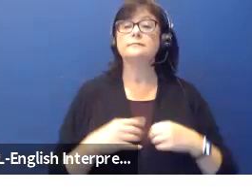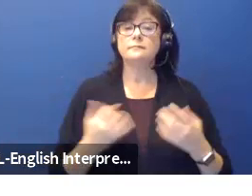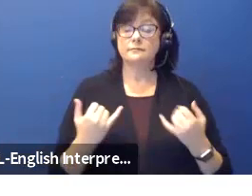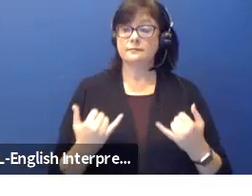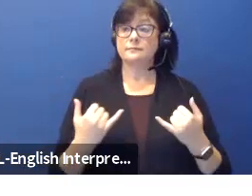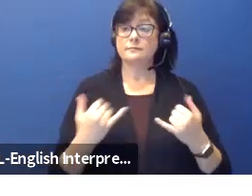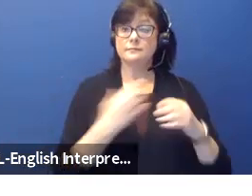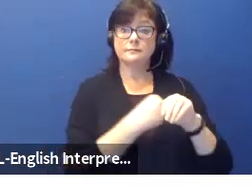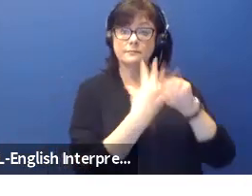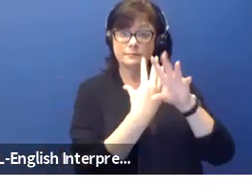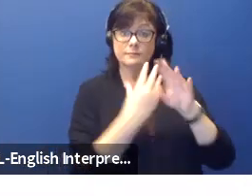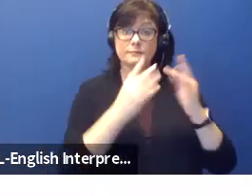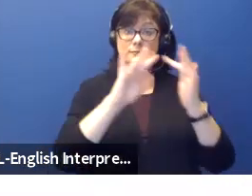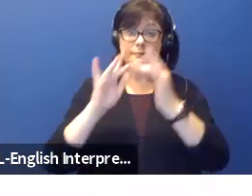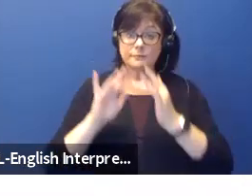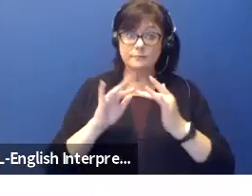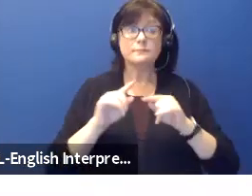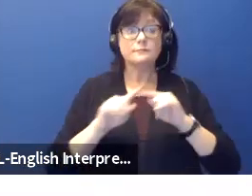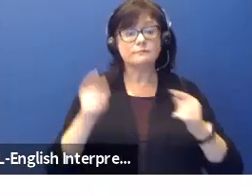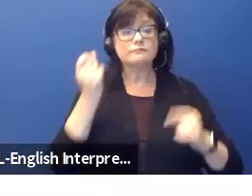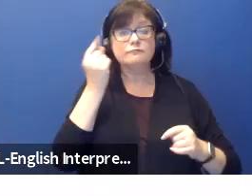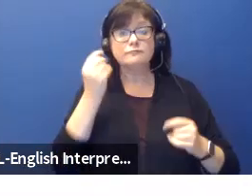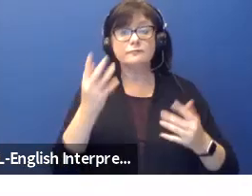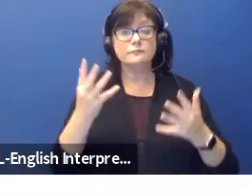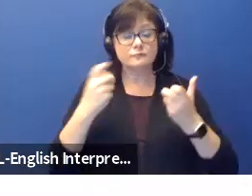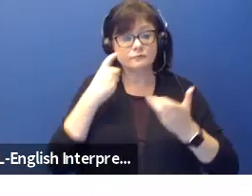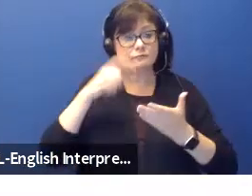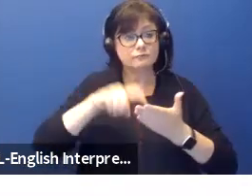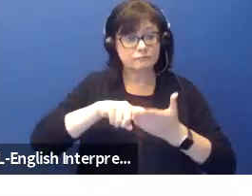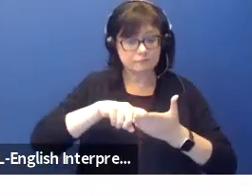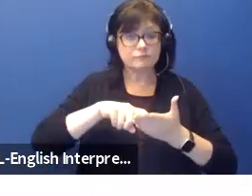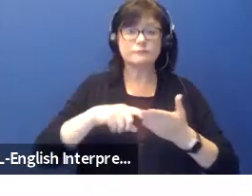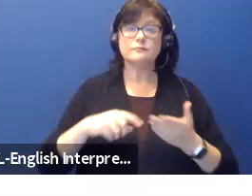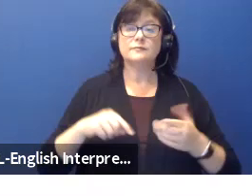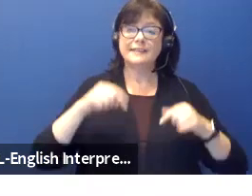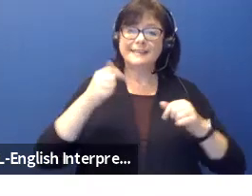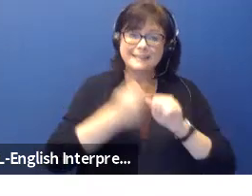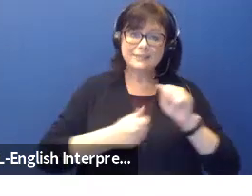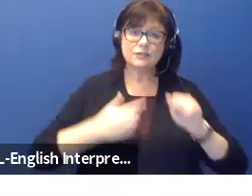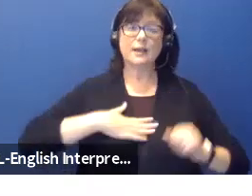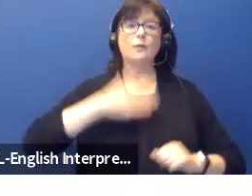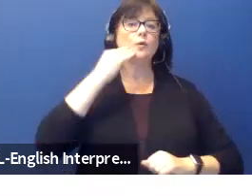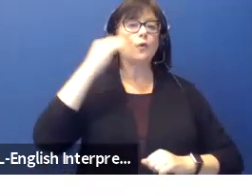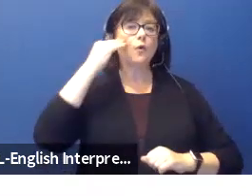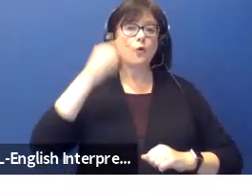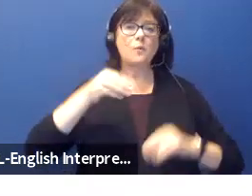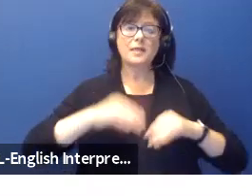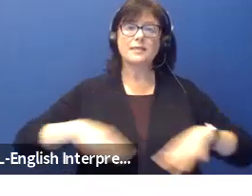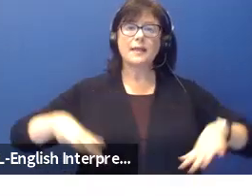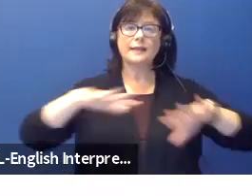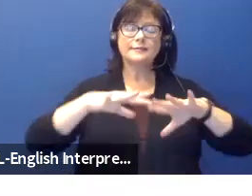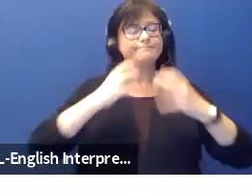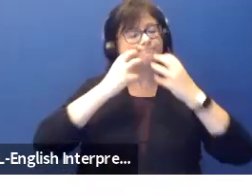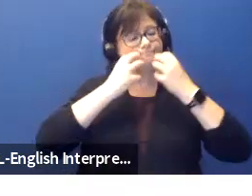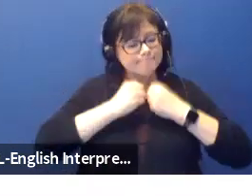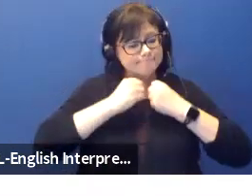we would like to take a moment to acknowledge the importance of the lands which we each call home. We do this to reaffirm